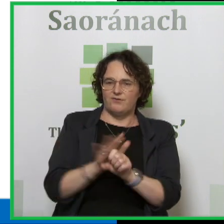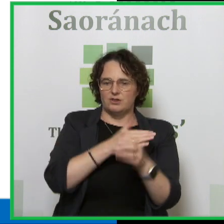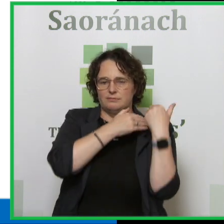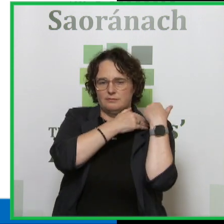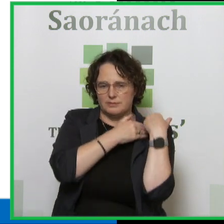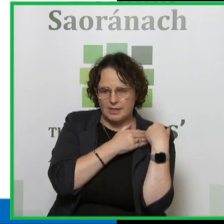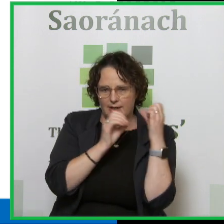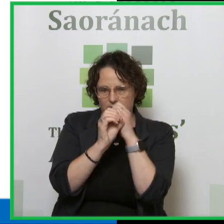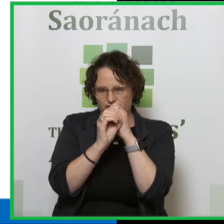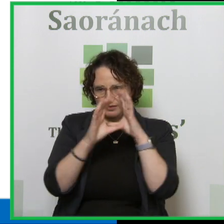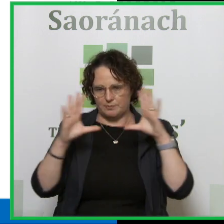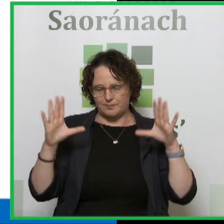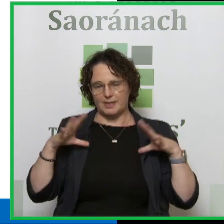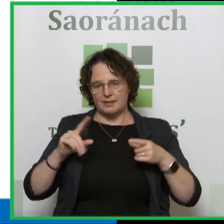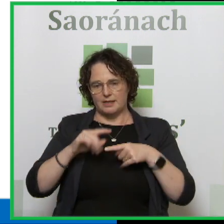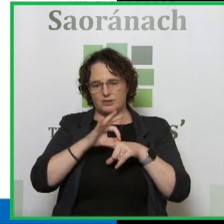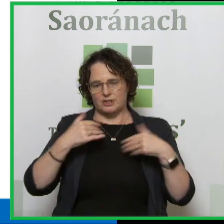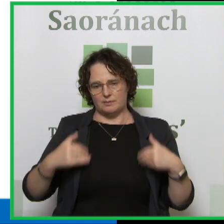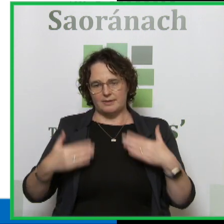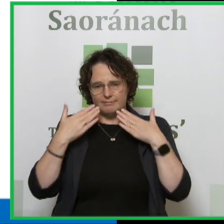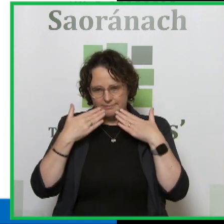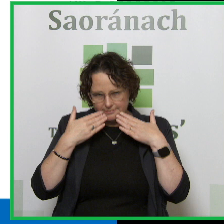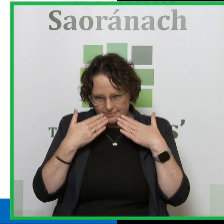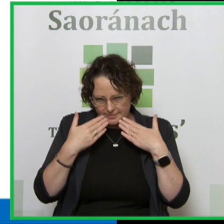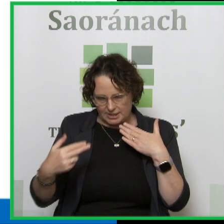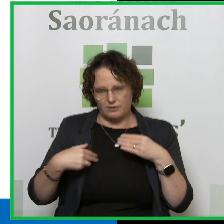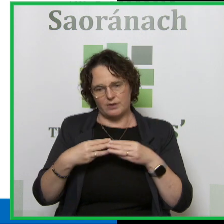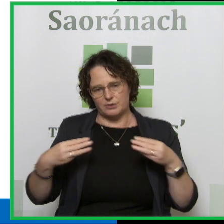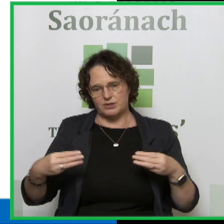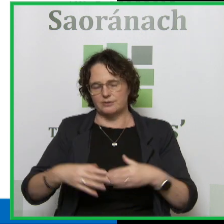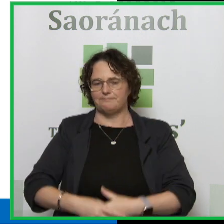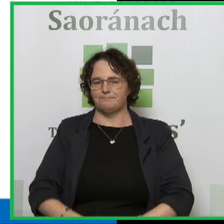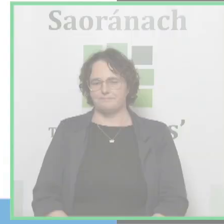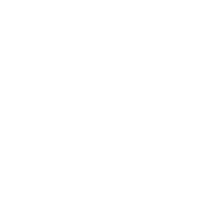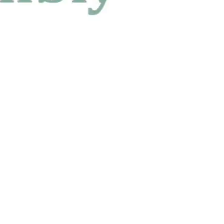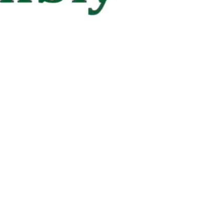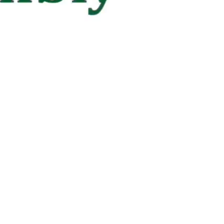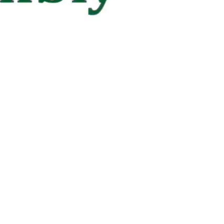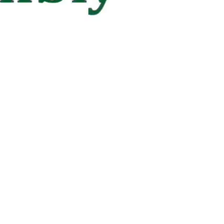transparency. Ladies and gentlemen, thank you very much. Cheers.